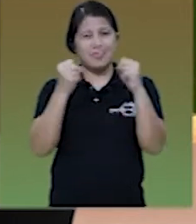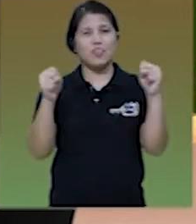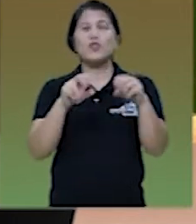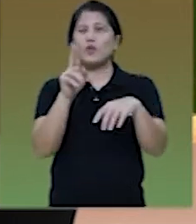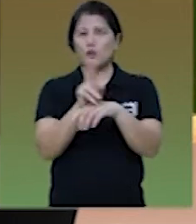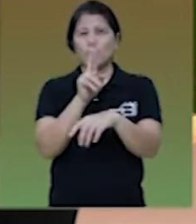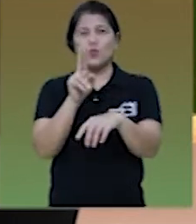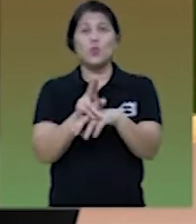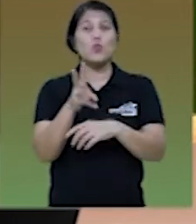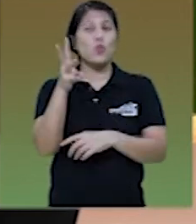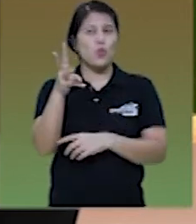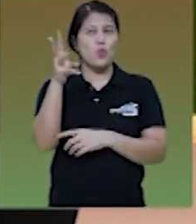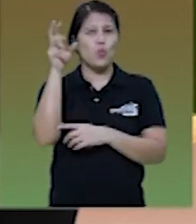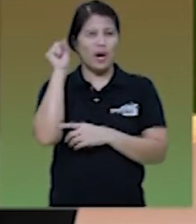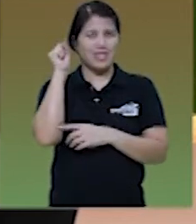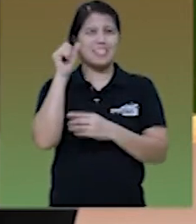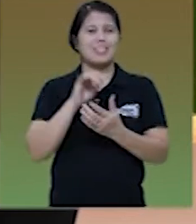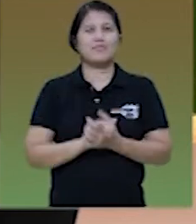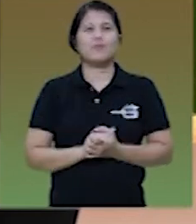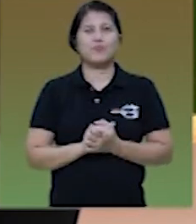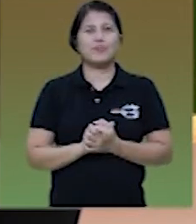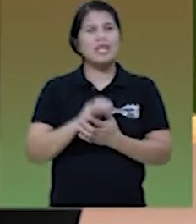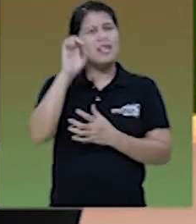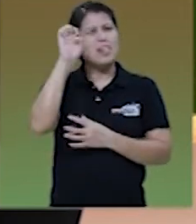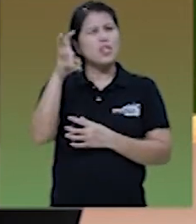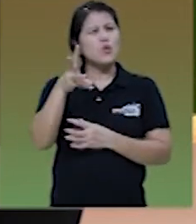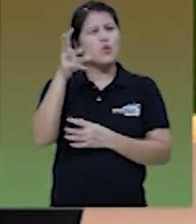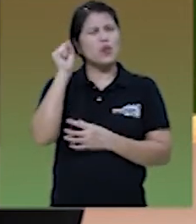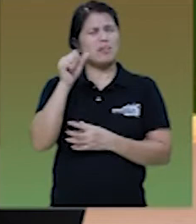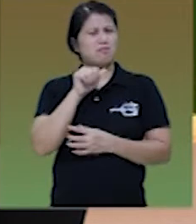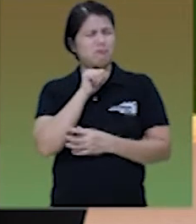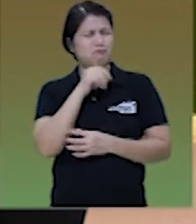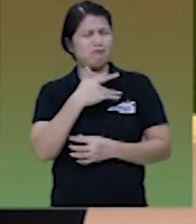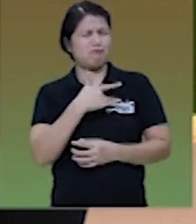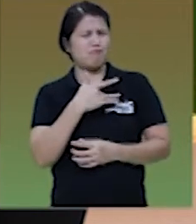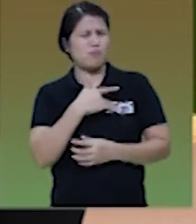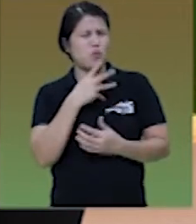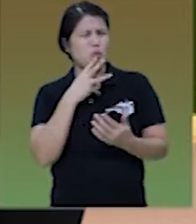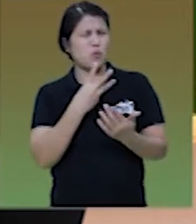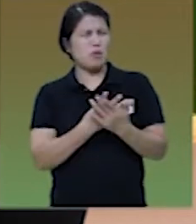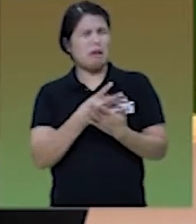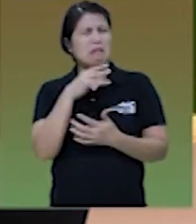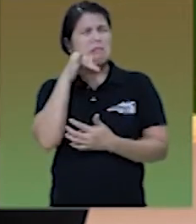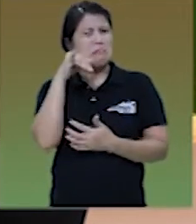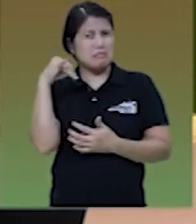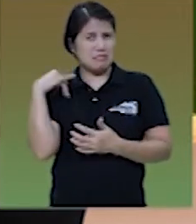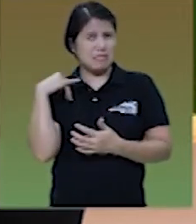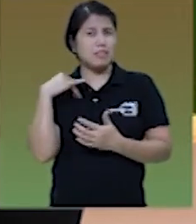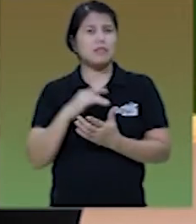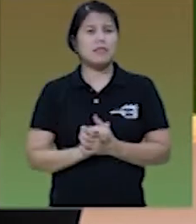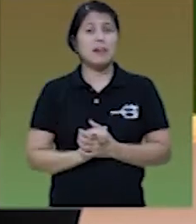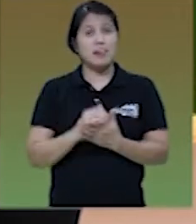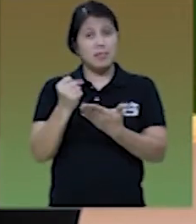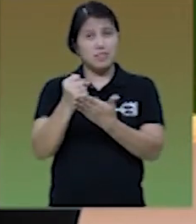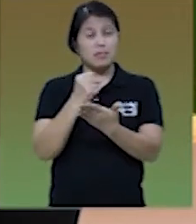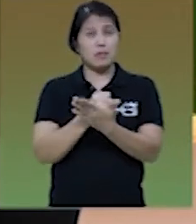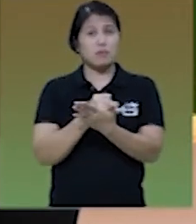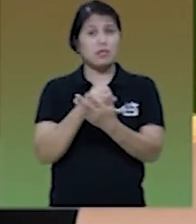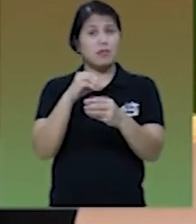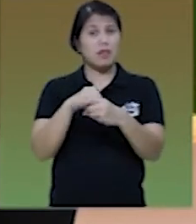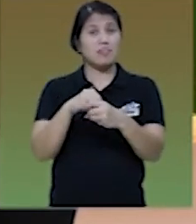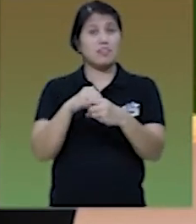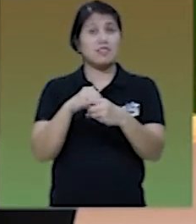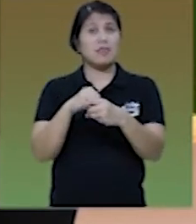that use was. He was not feeling well yesterday. The subject in